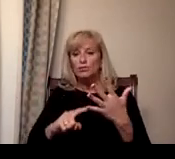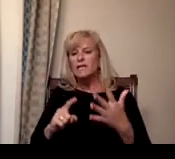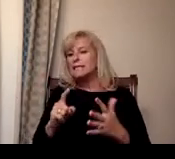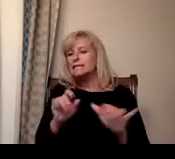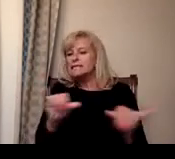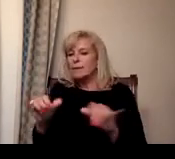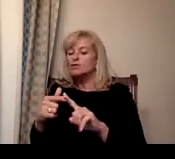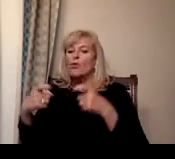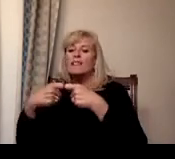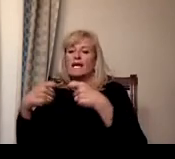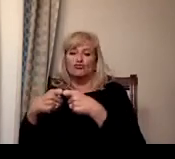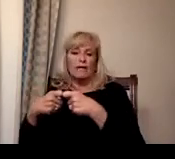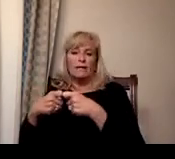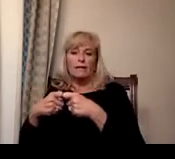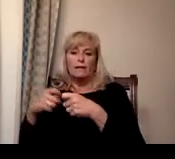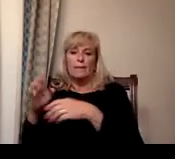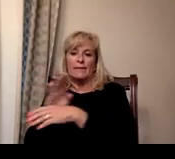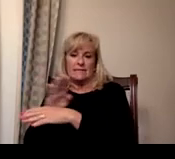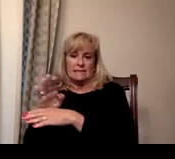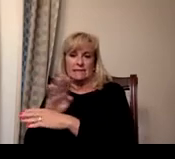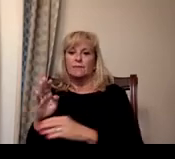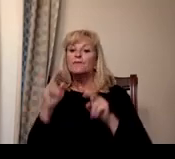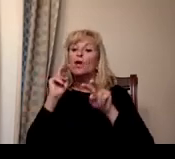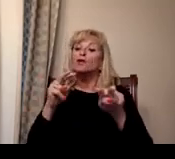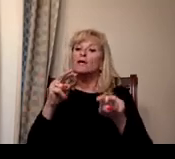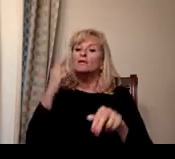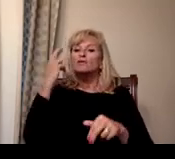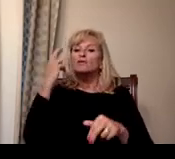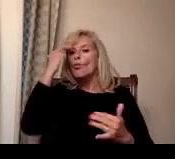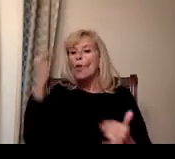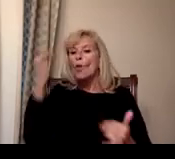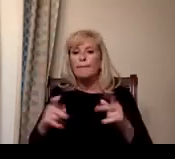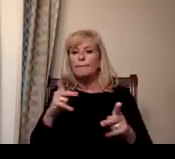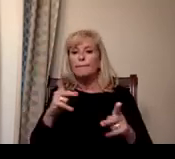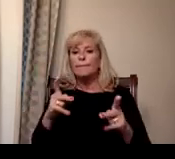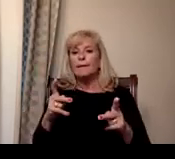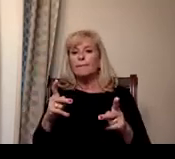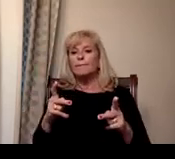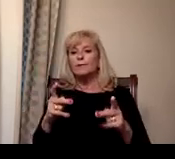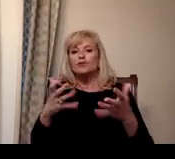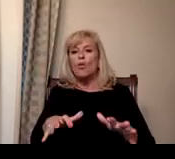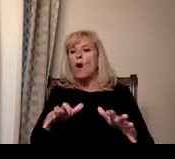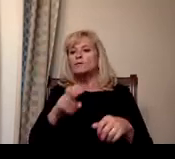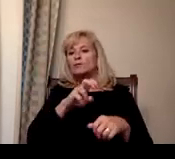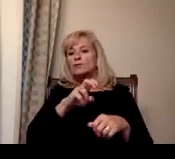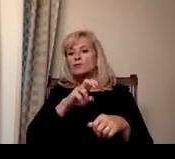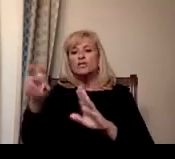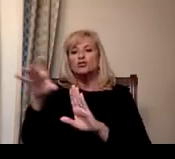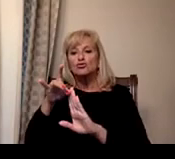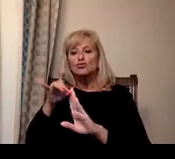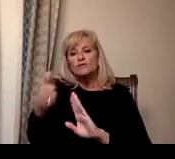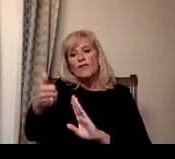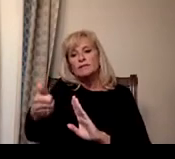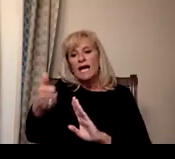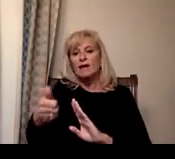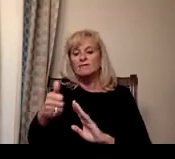the energy industry. So let's take a look at some of the reasons. Price is definitely one of the reasons people aren't switching. They're